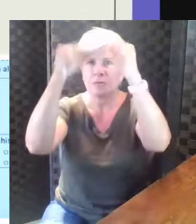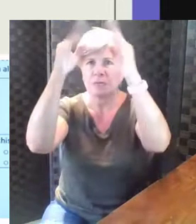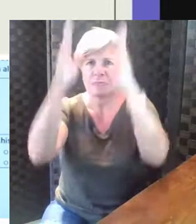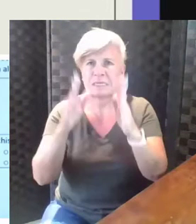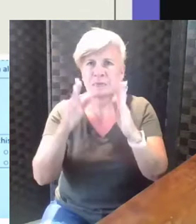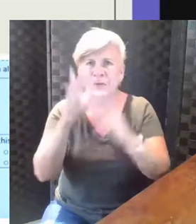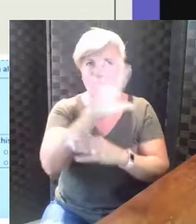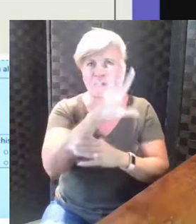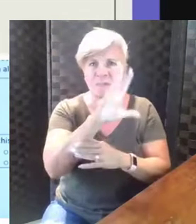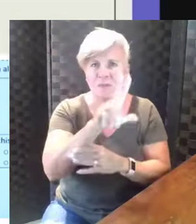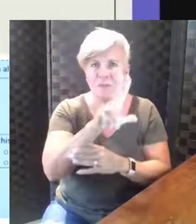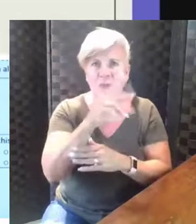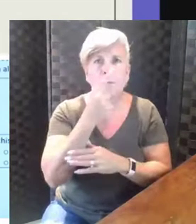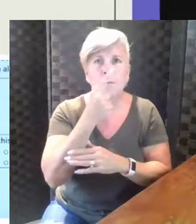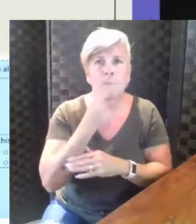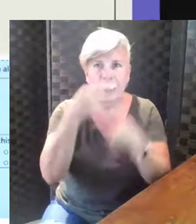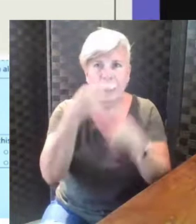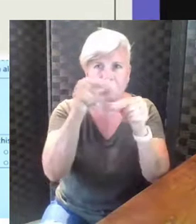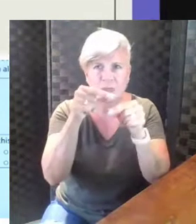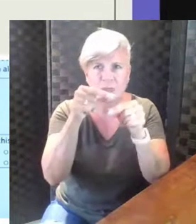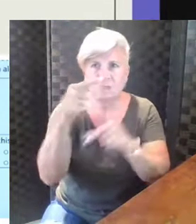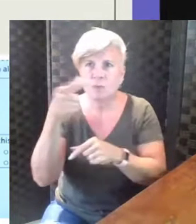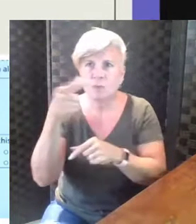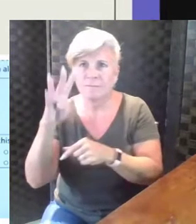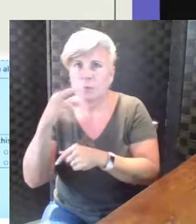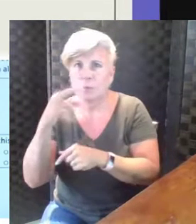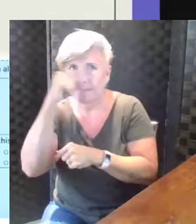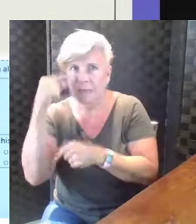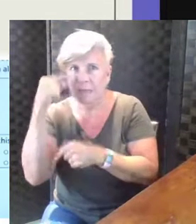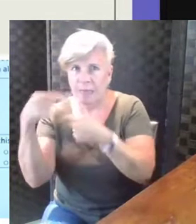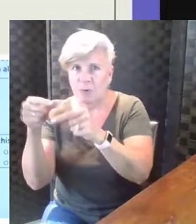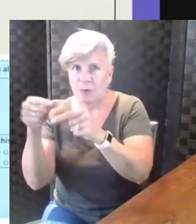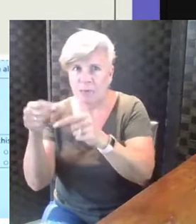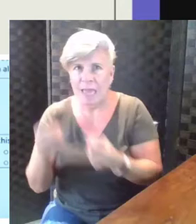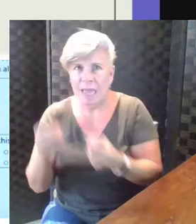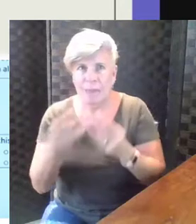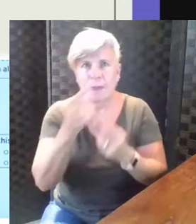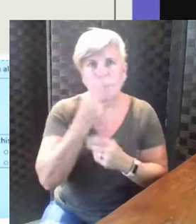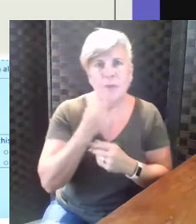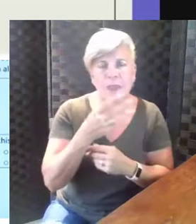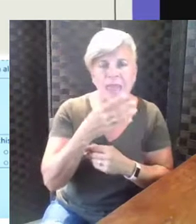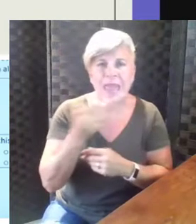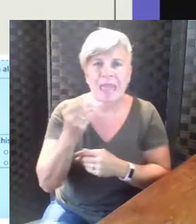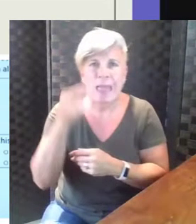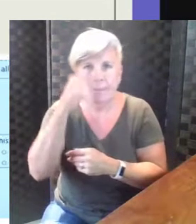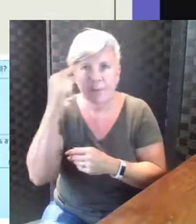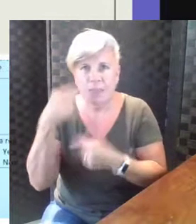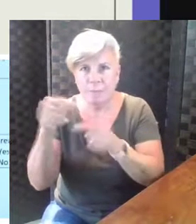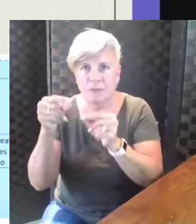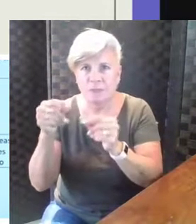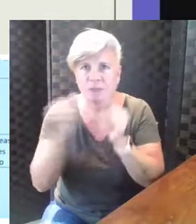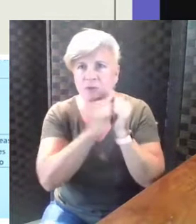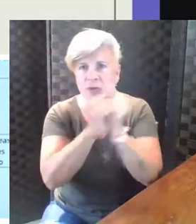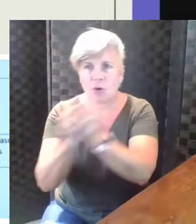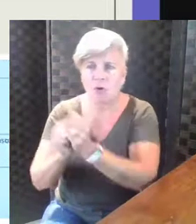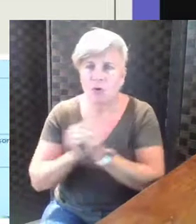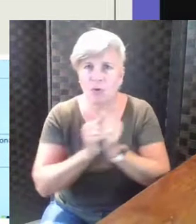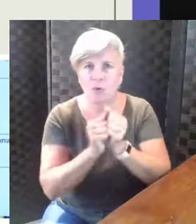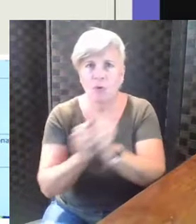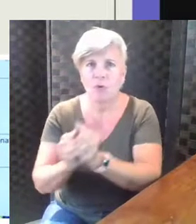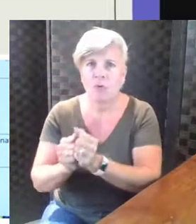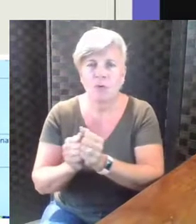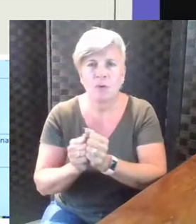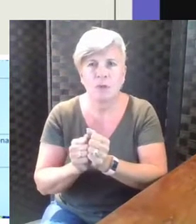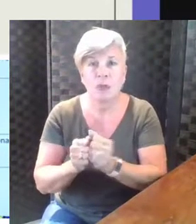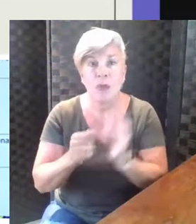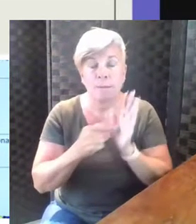with 53 red bricks and 24 black bricks. How many red and black bricks are there in all?